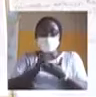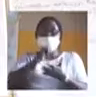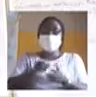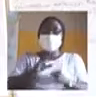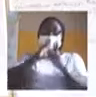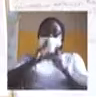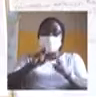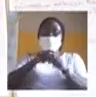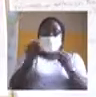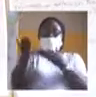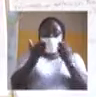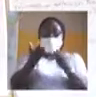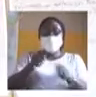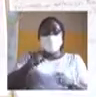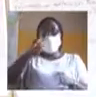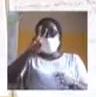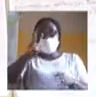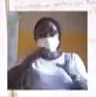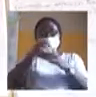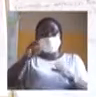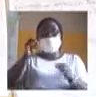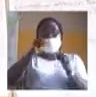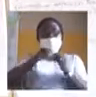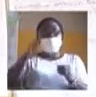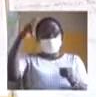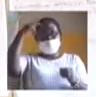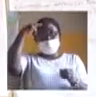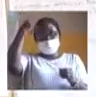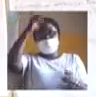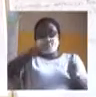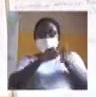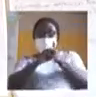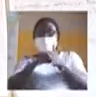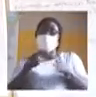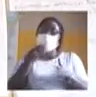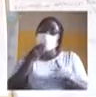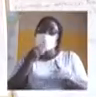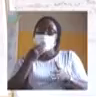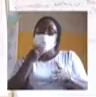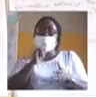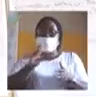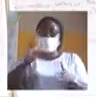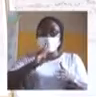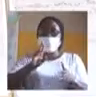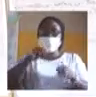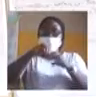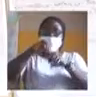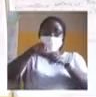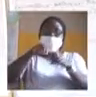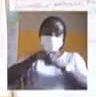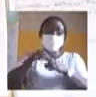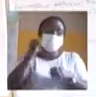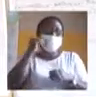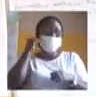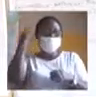example, sugar is widely used in the home for beverages, as well as in industries for